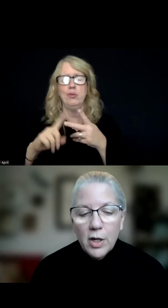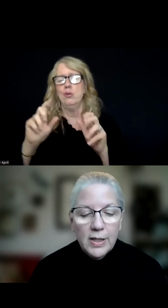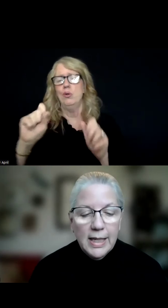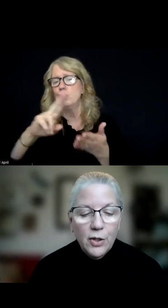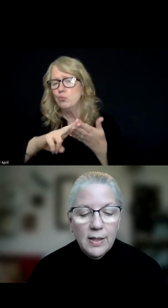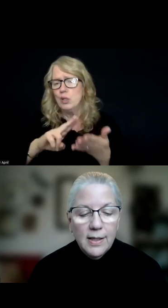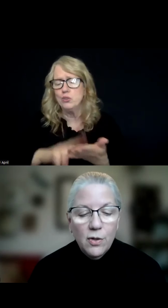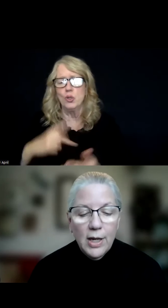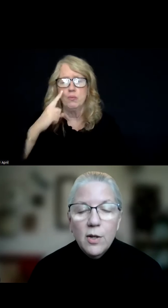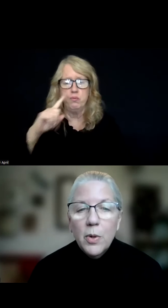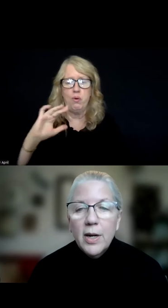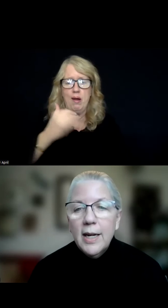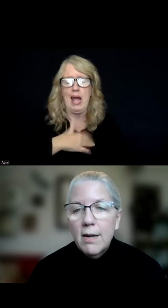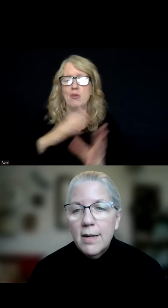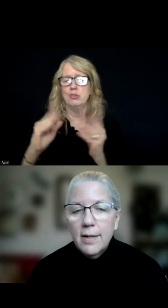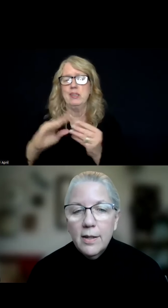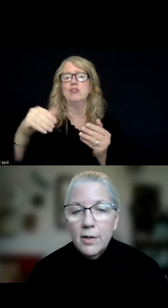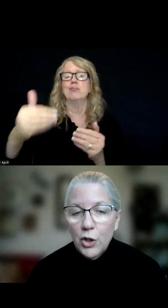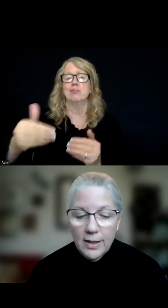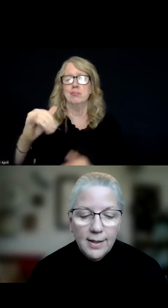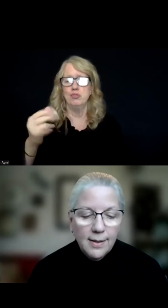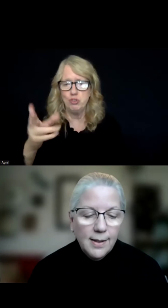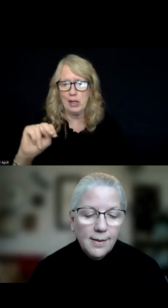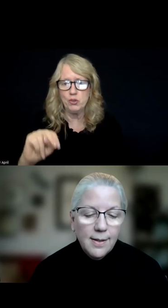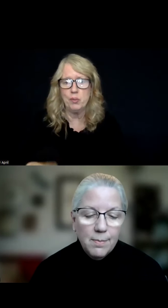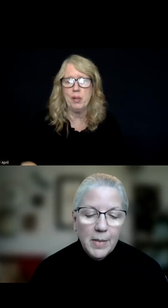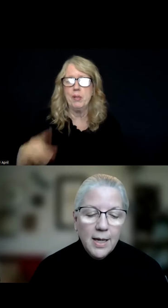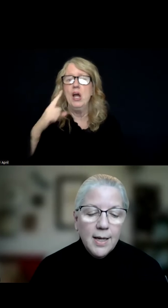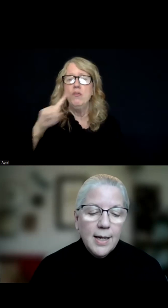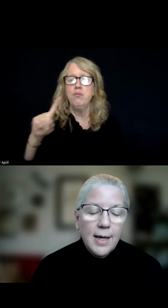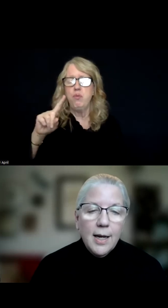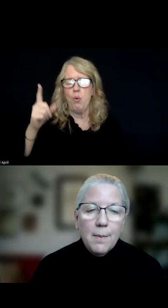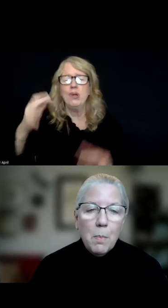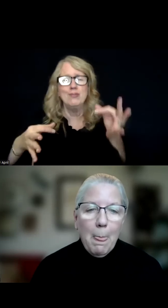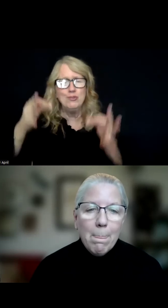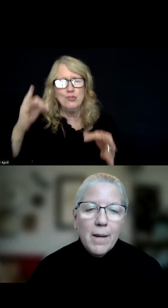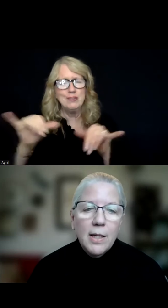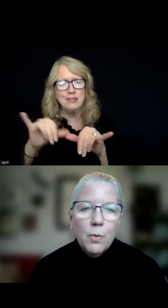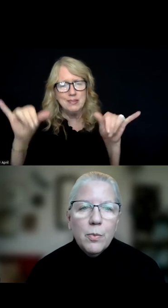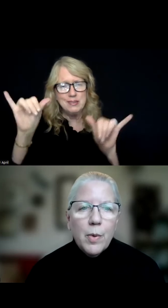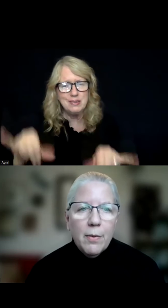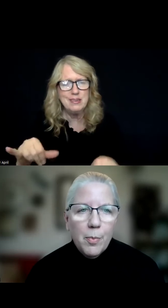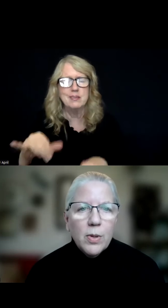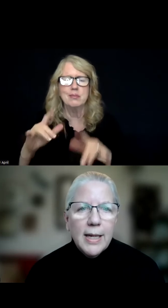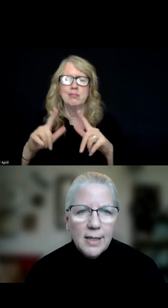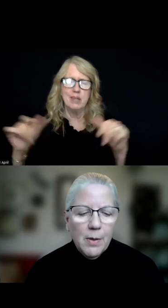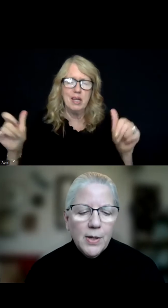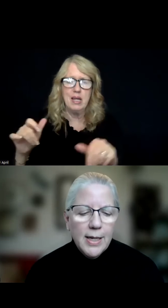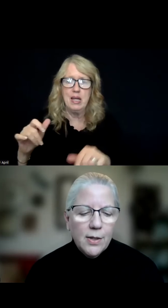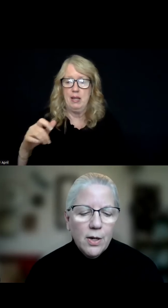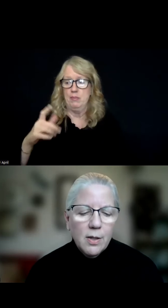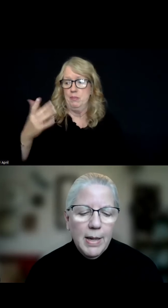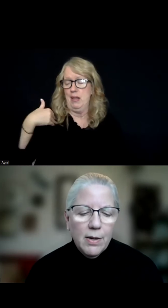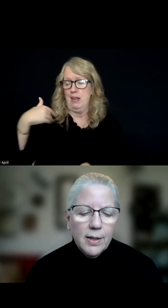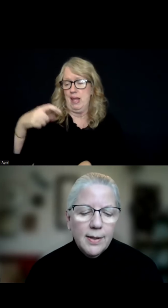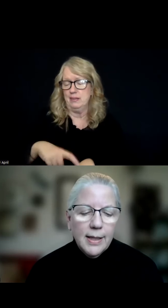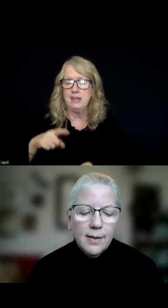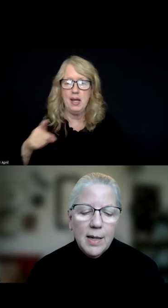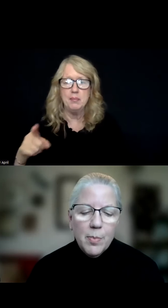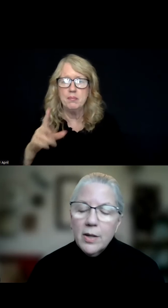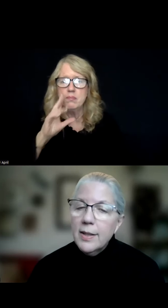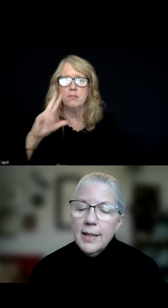for our sessions in January on the justice system. I think I reported last time I was on, I talked about